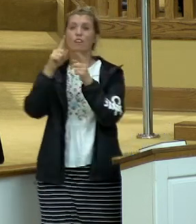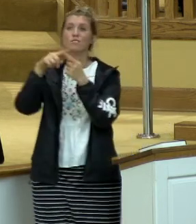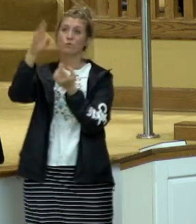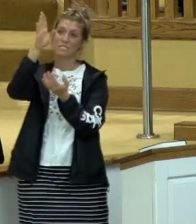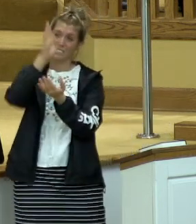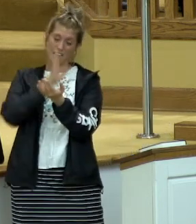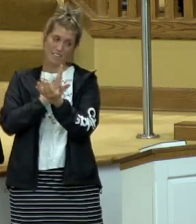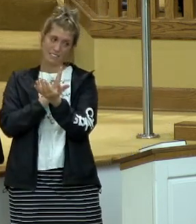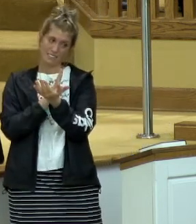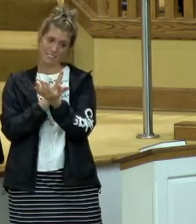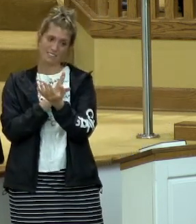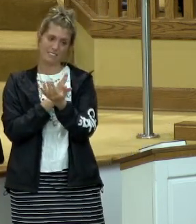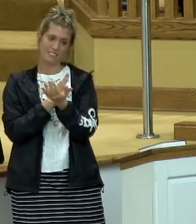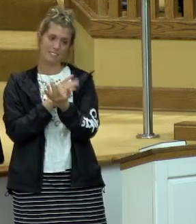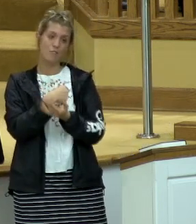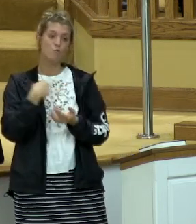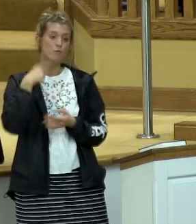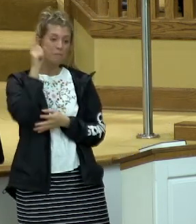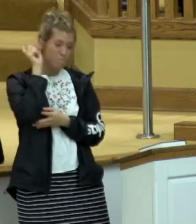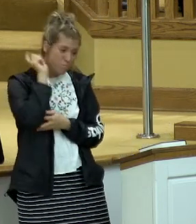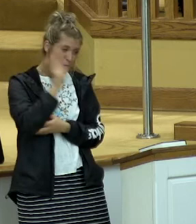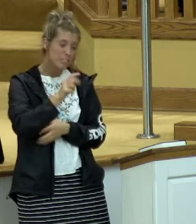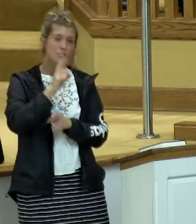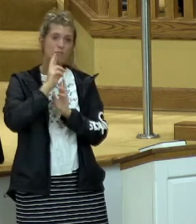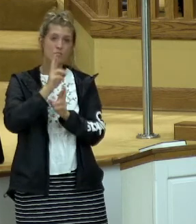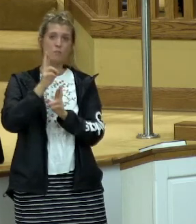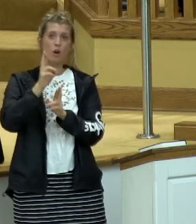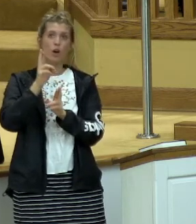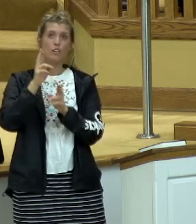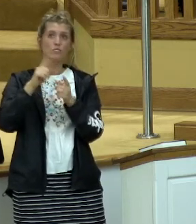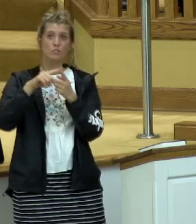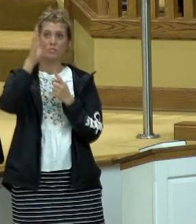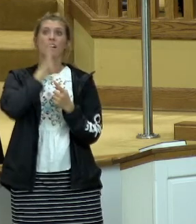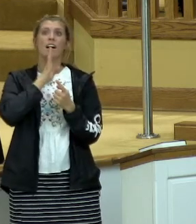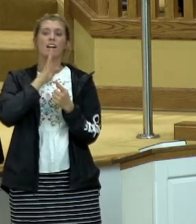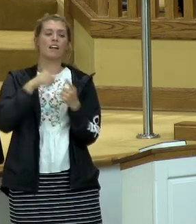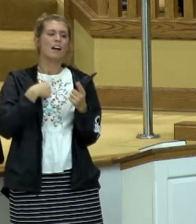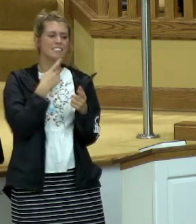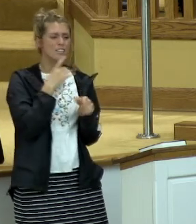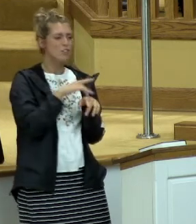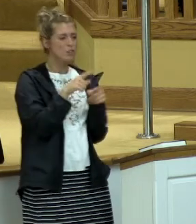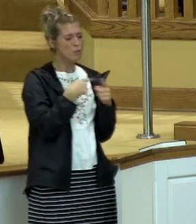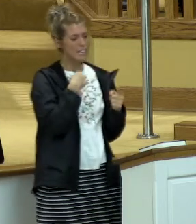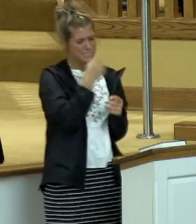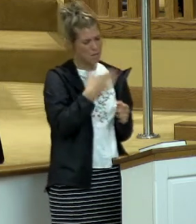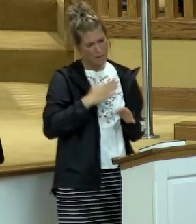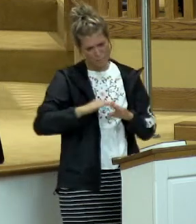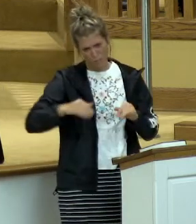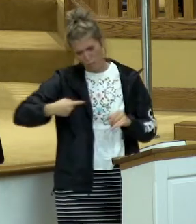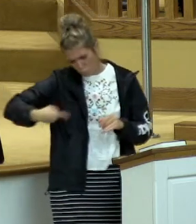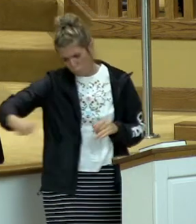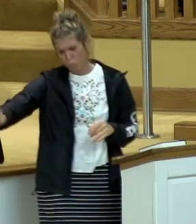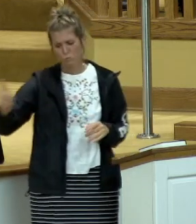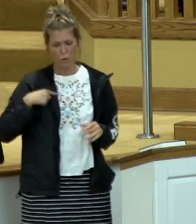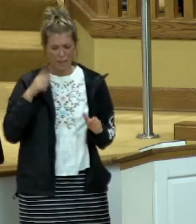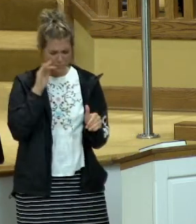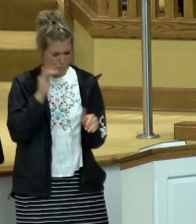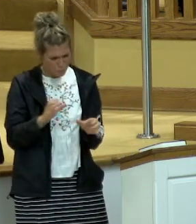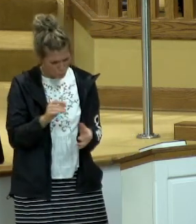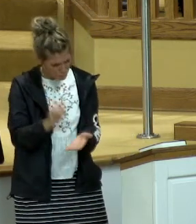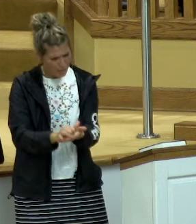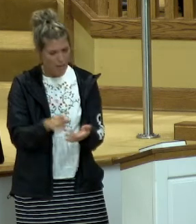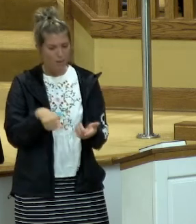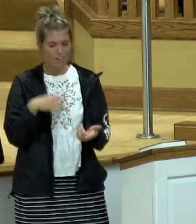to God. We need to be responsive, to God. As I said earlier, when I tell my children to do something or I expect something from